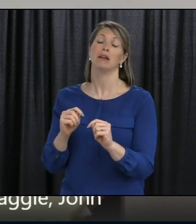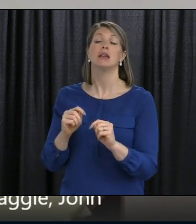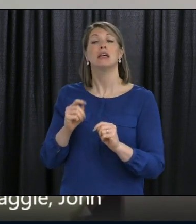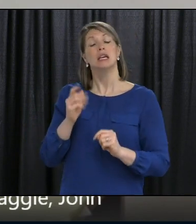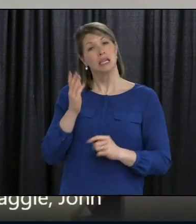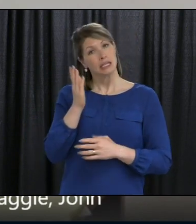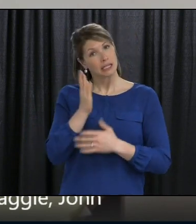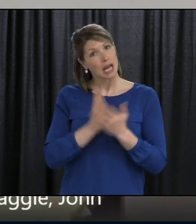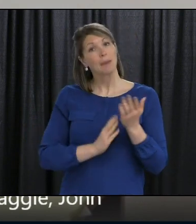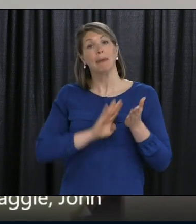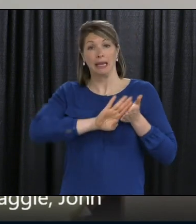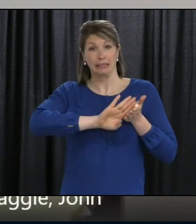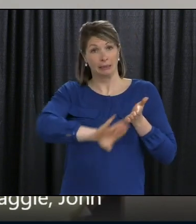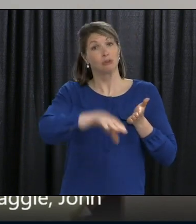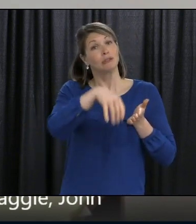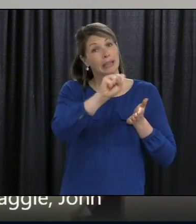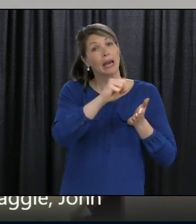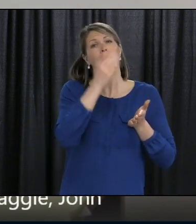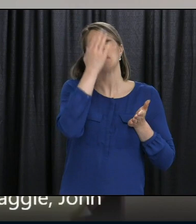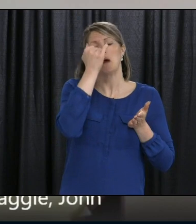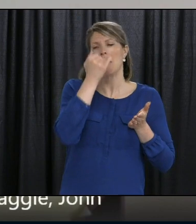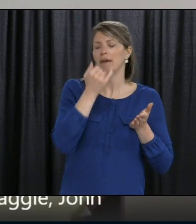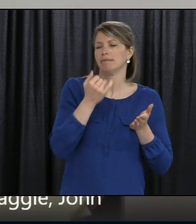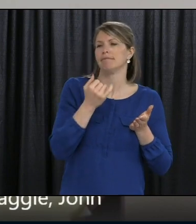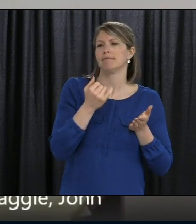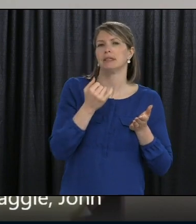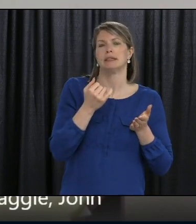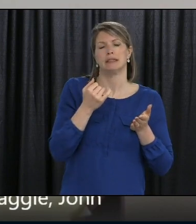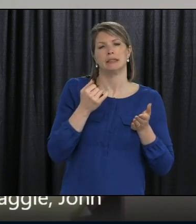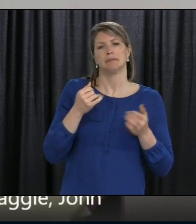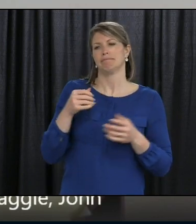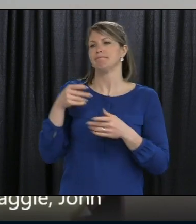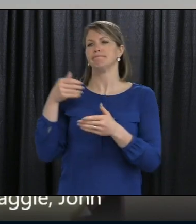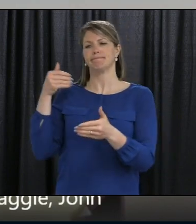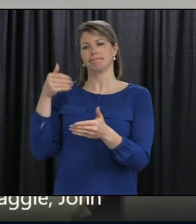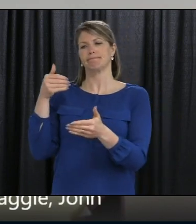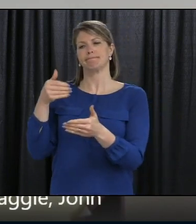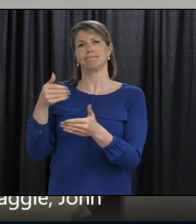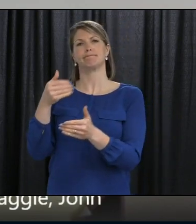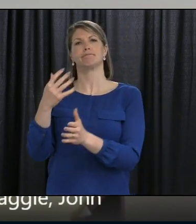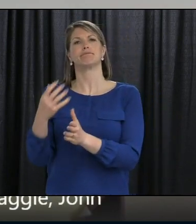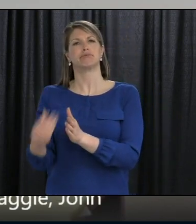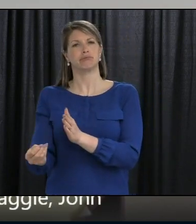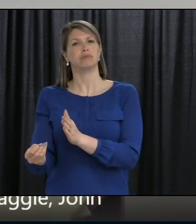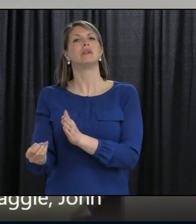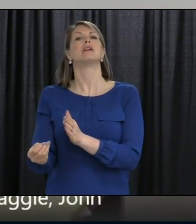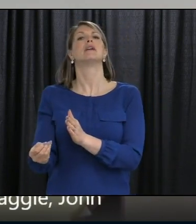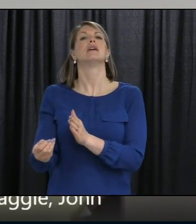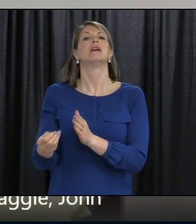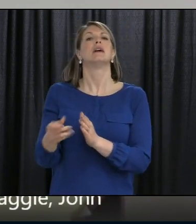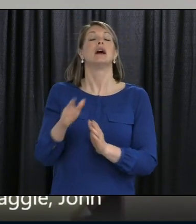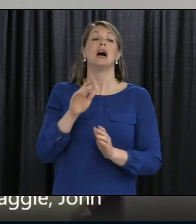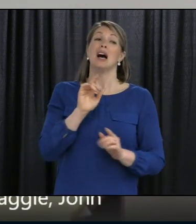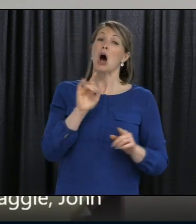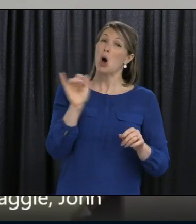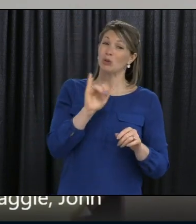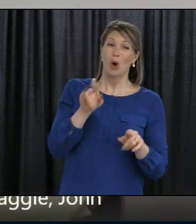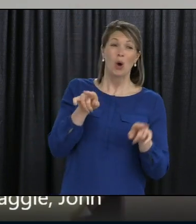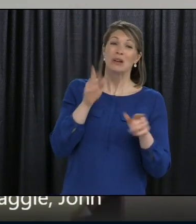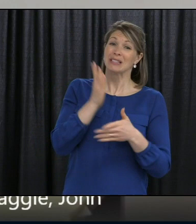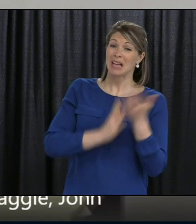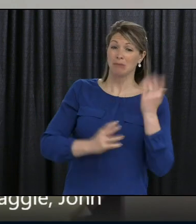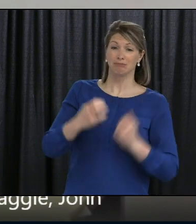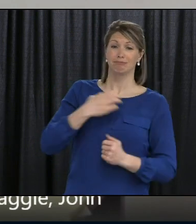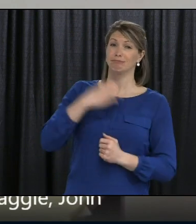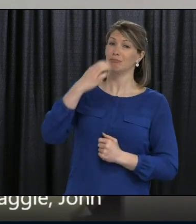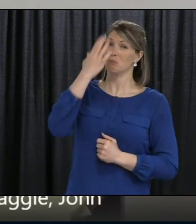exemptions with end-of-life situations. And quite frankly, we've had pushback from staff about that because